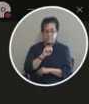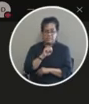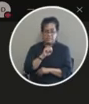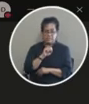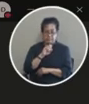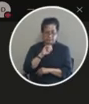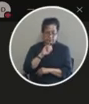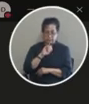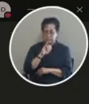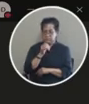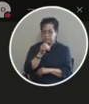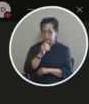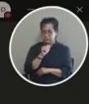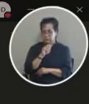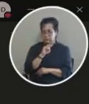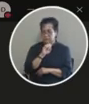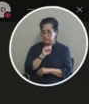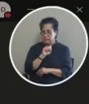James Peinado?